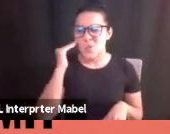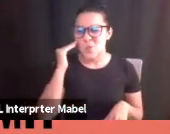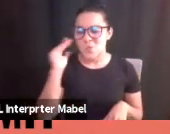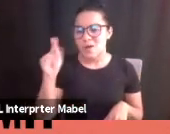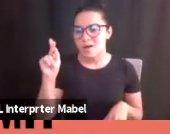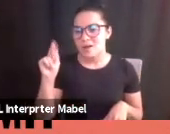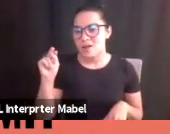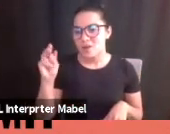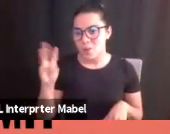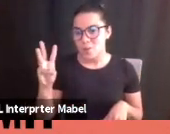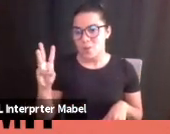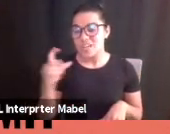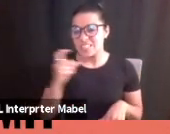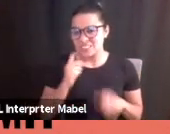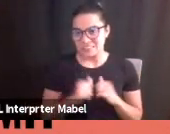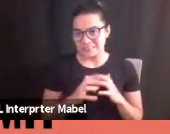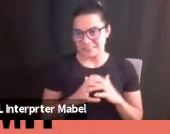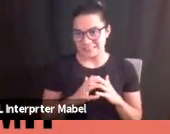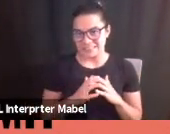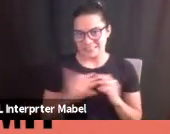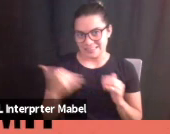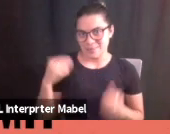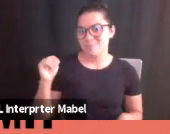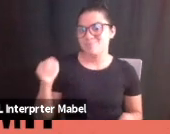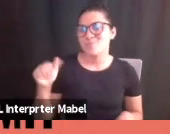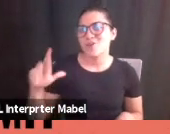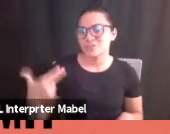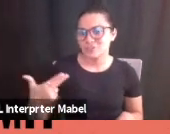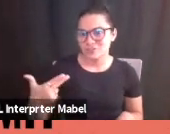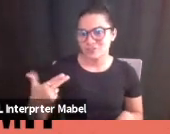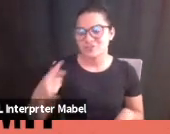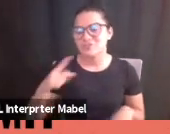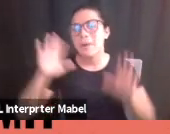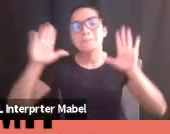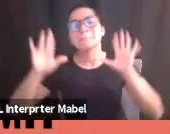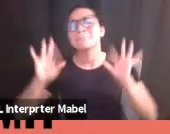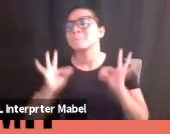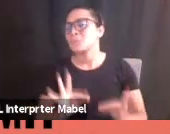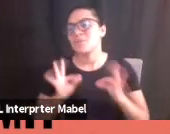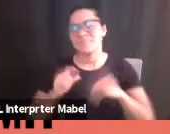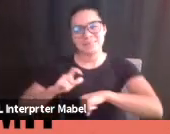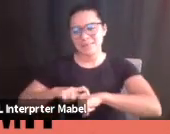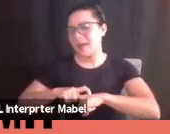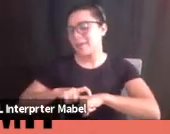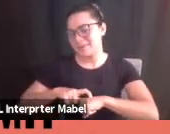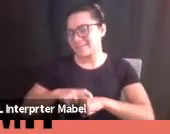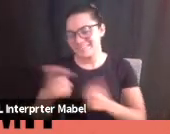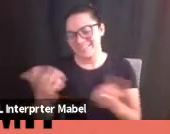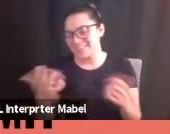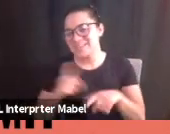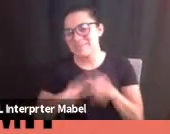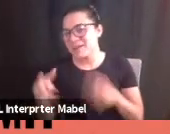just as the pandemic was getting started. So super ideal circumstances, but check out our